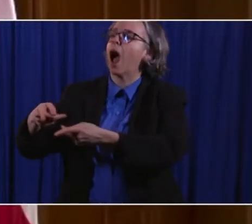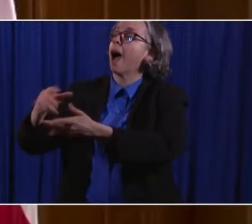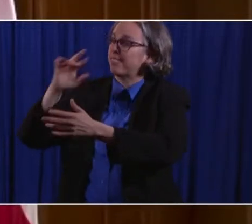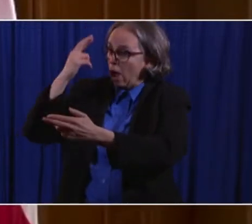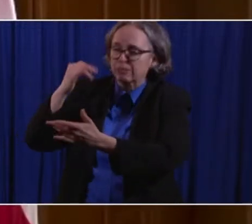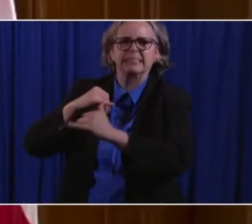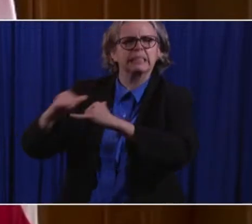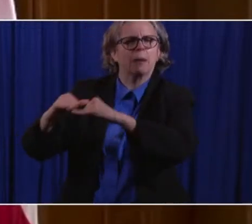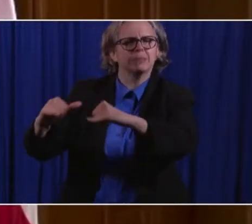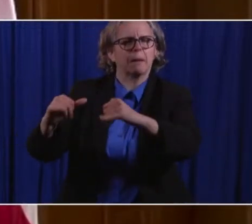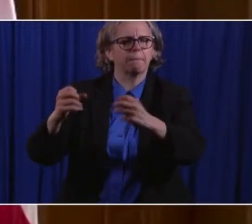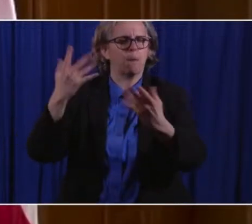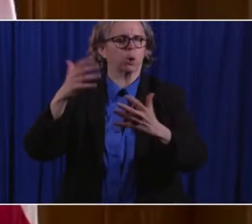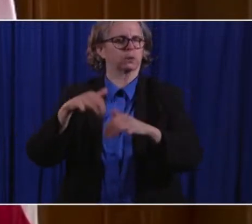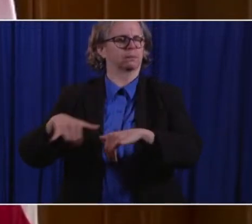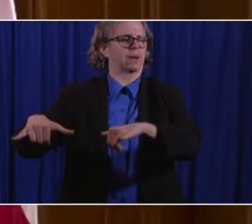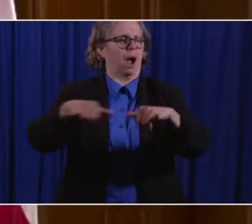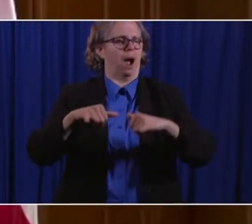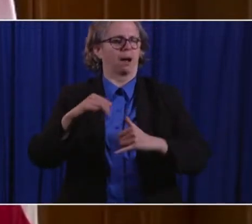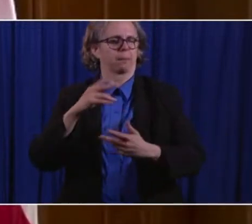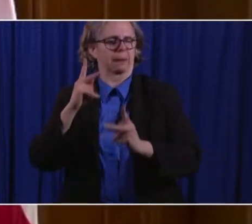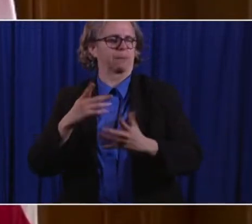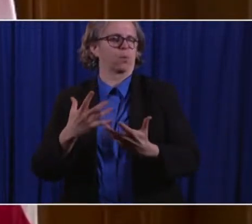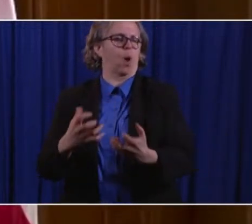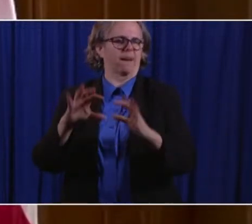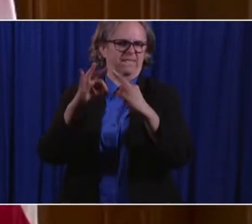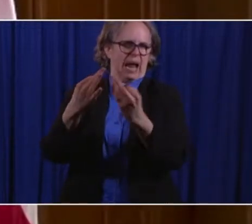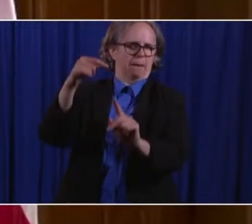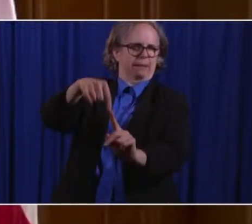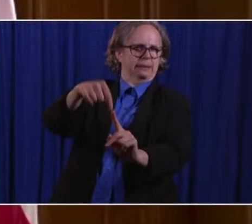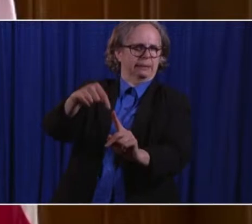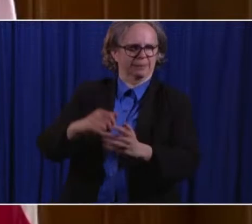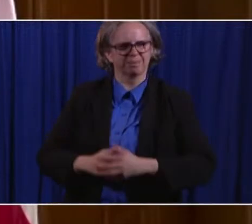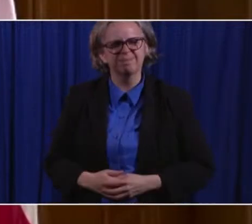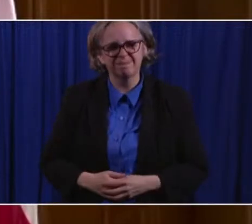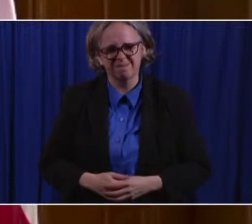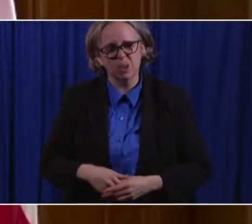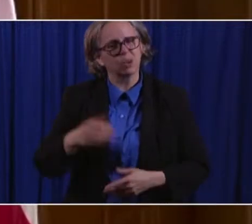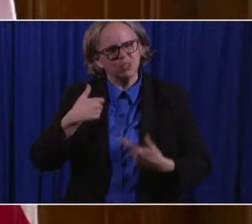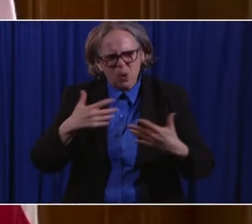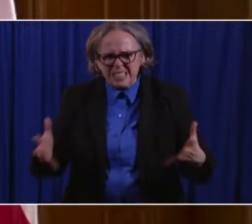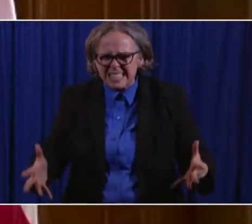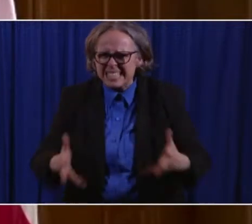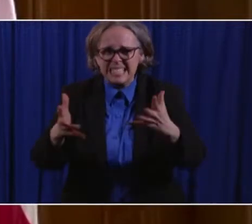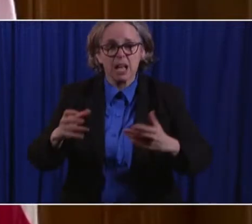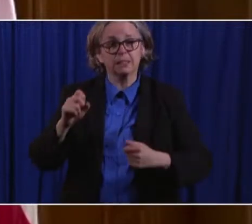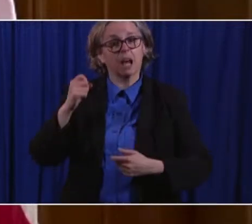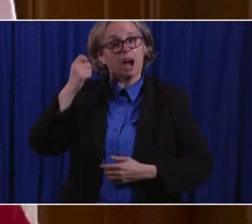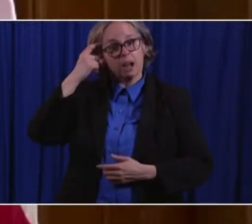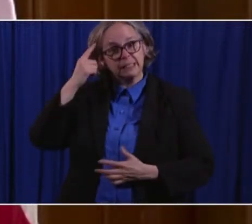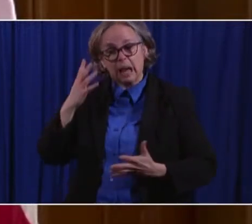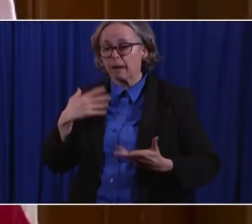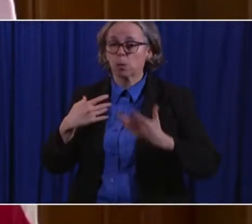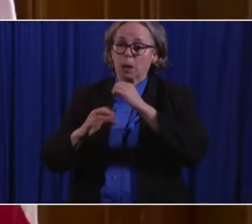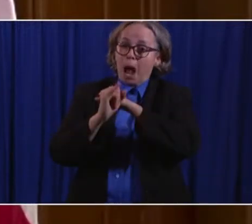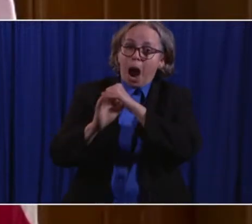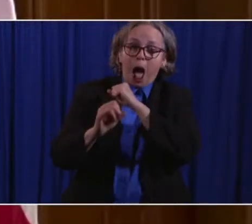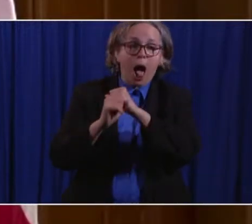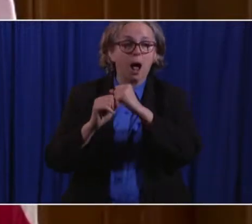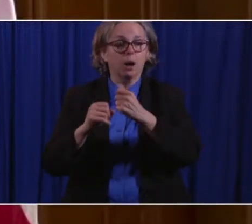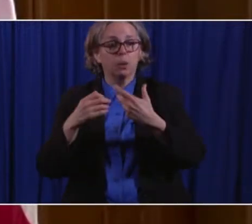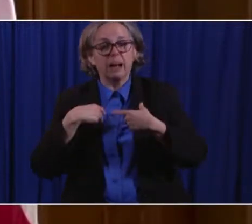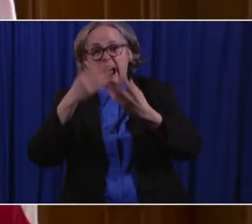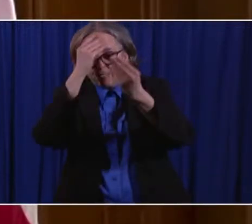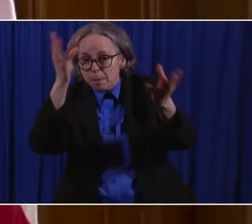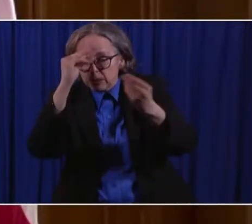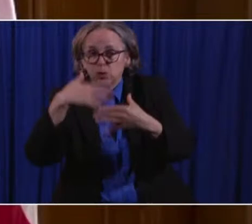continue on our side of this, and the state government and the providers to work as